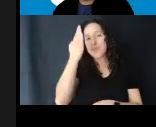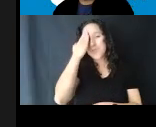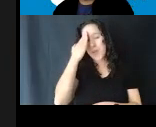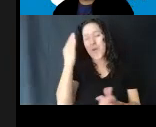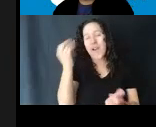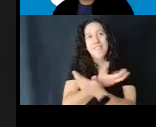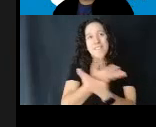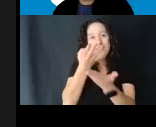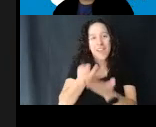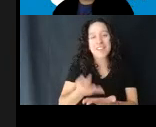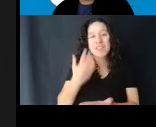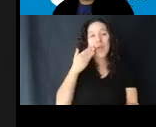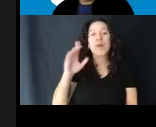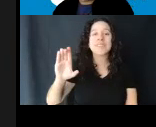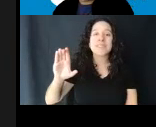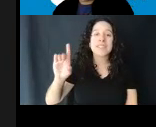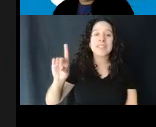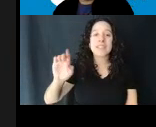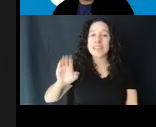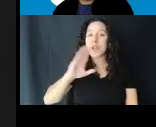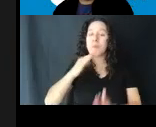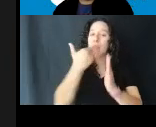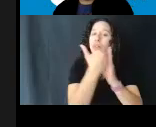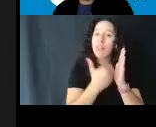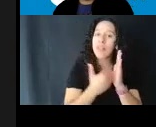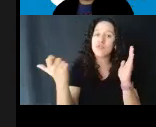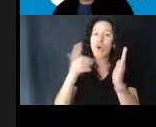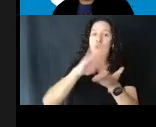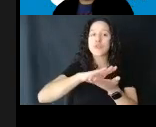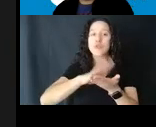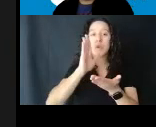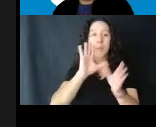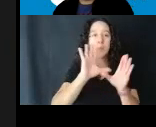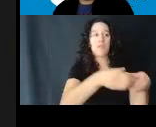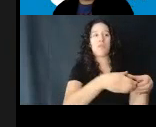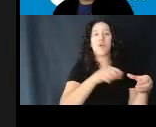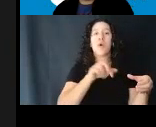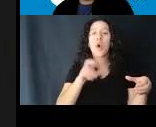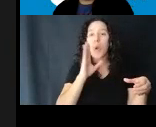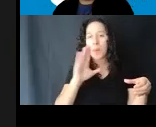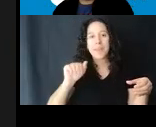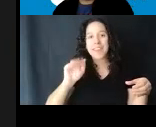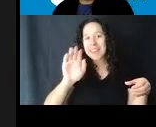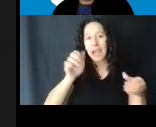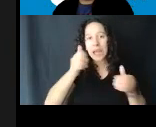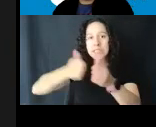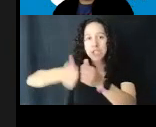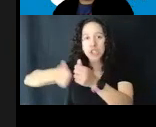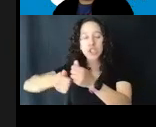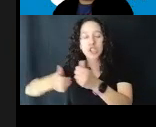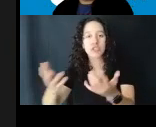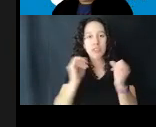if CDE is going to put out a list of here are all the schools that fall into one of these, or is it just kind of case by case? Somebody has to kind